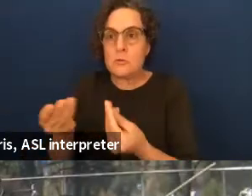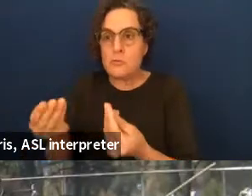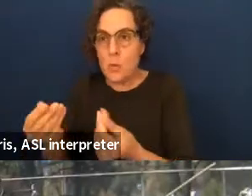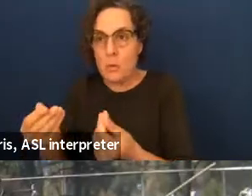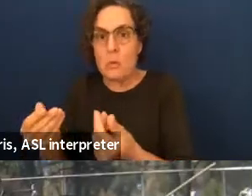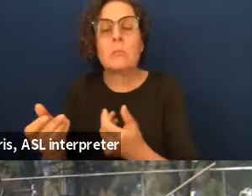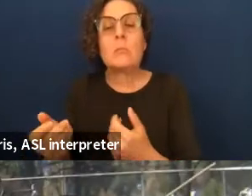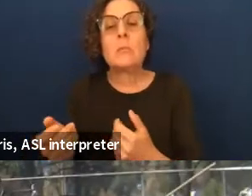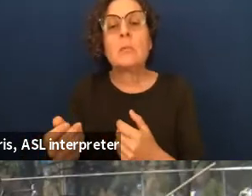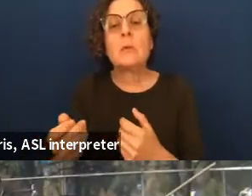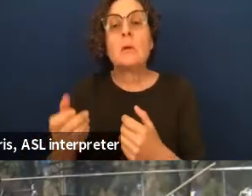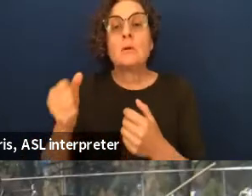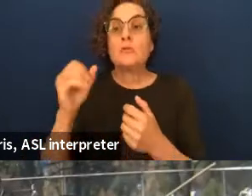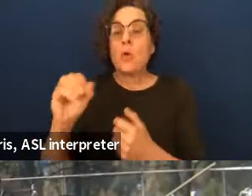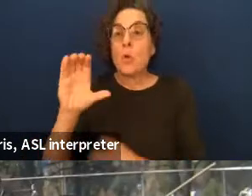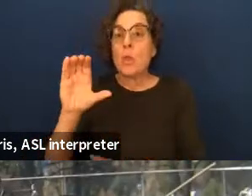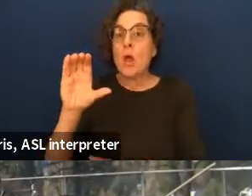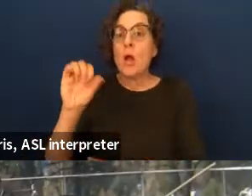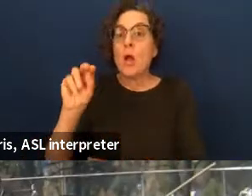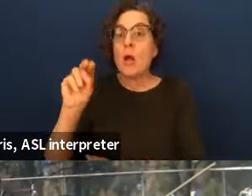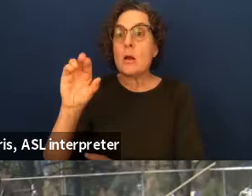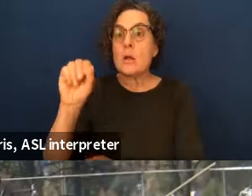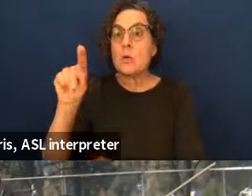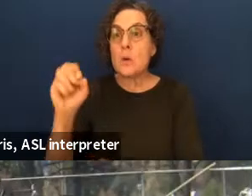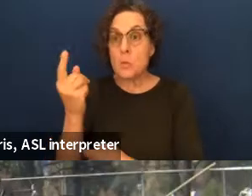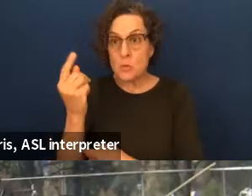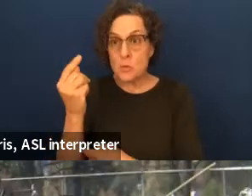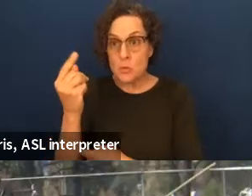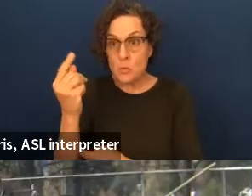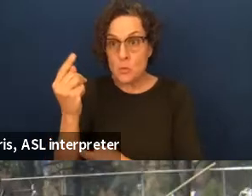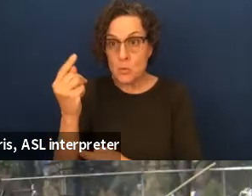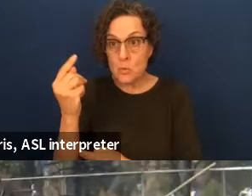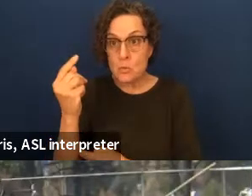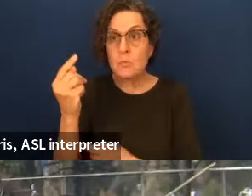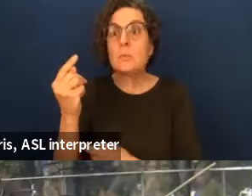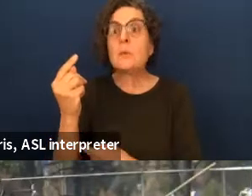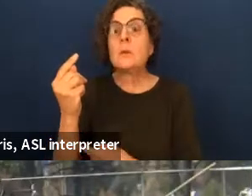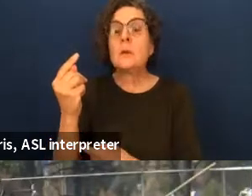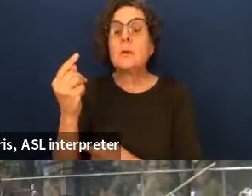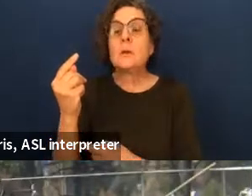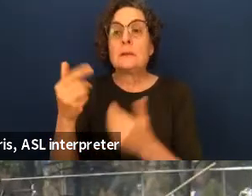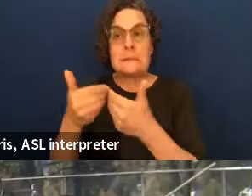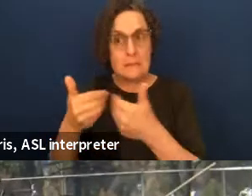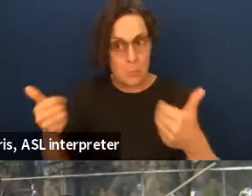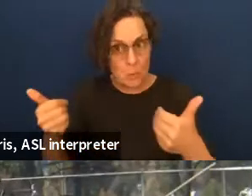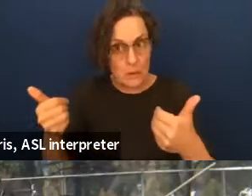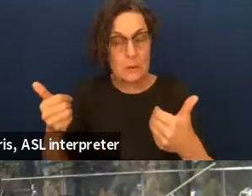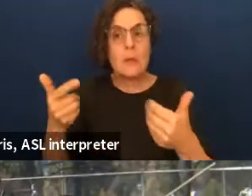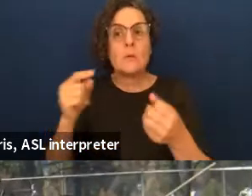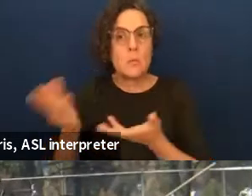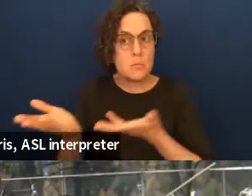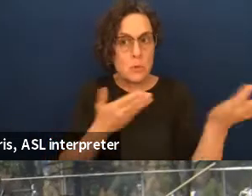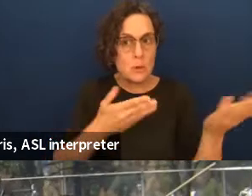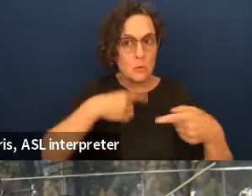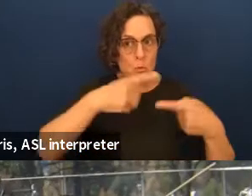the concrete and we recycle it if we, it's a separate load, and they take it to recycling